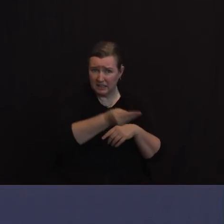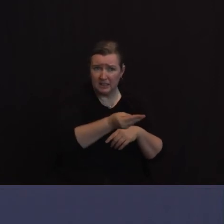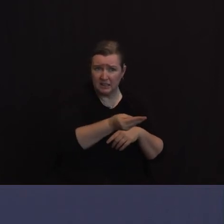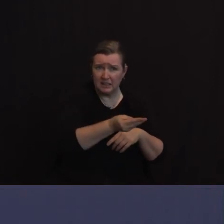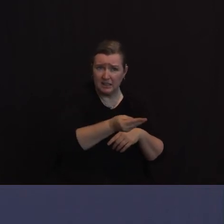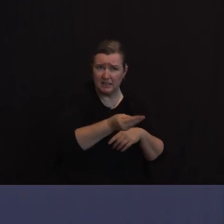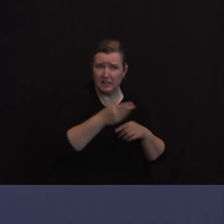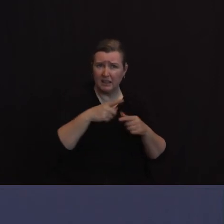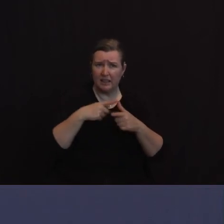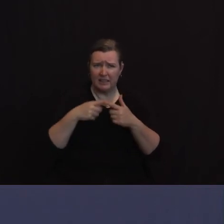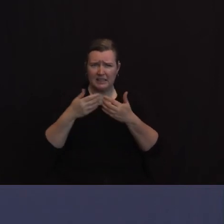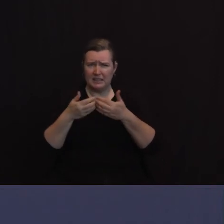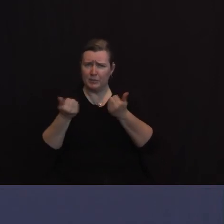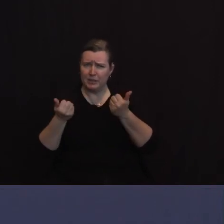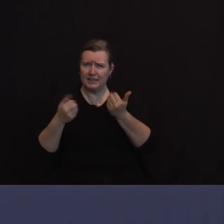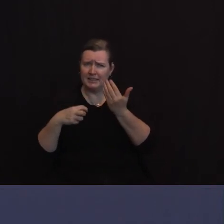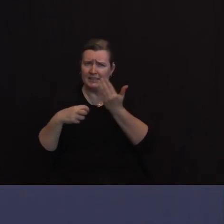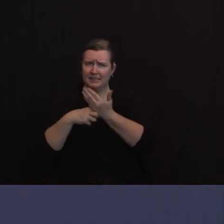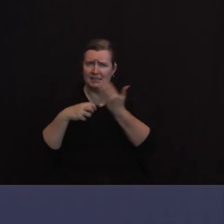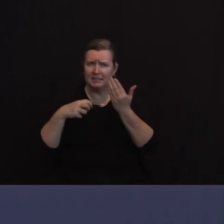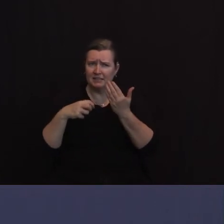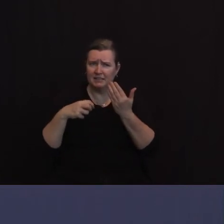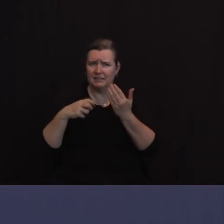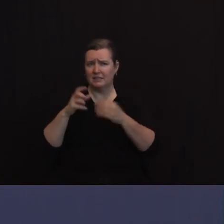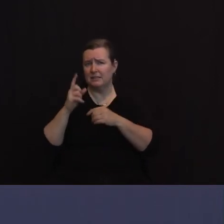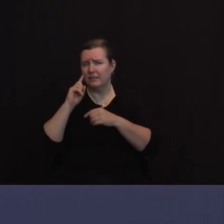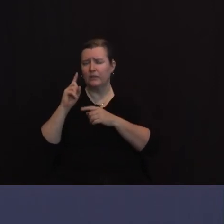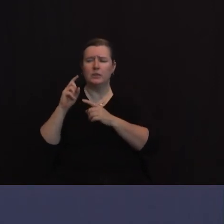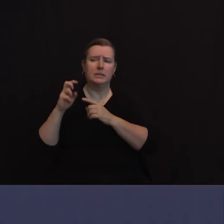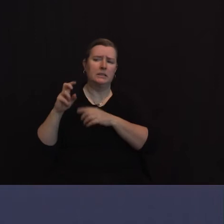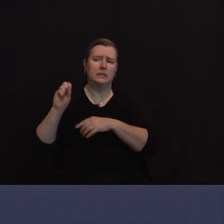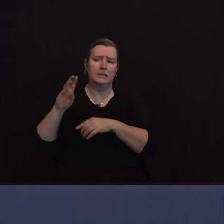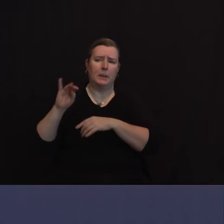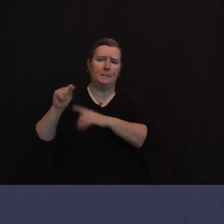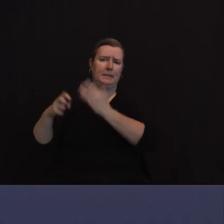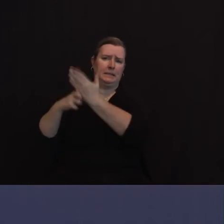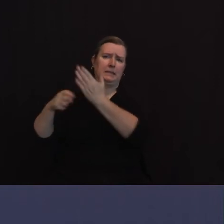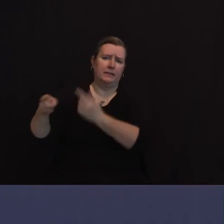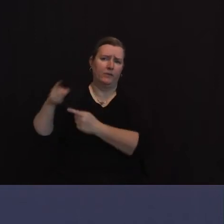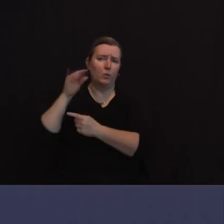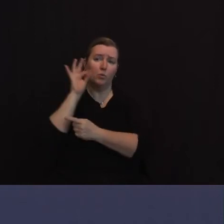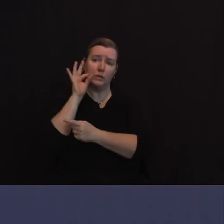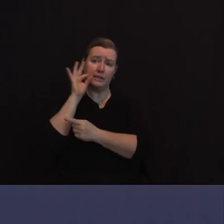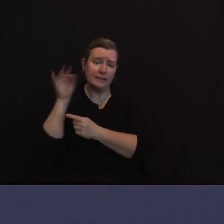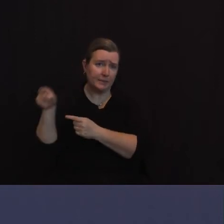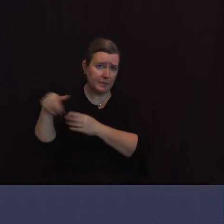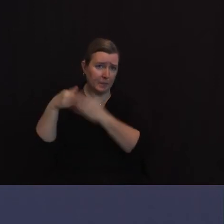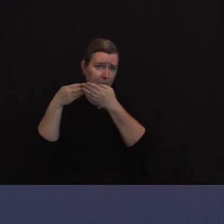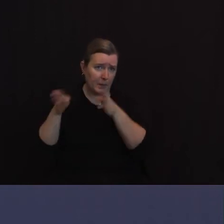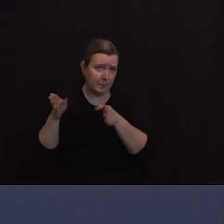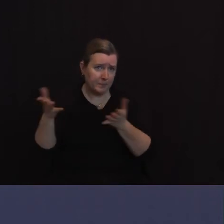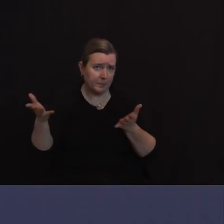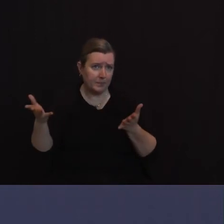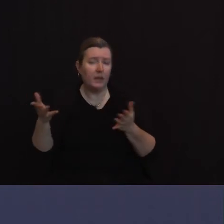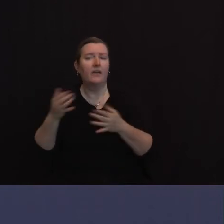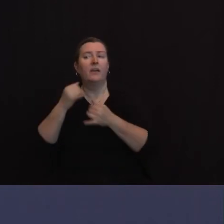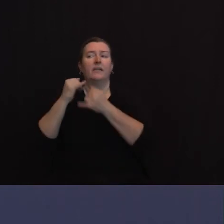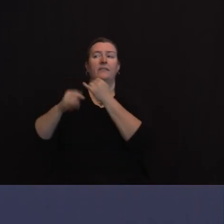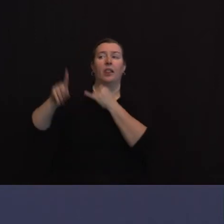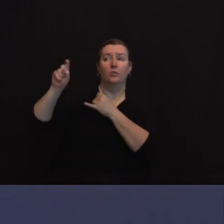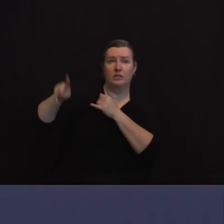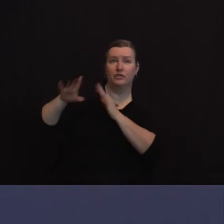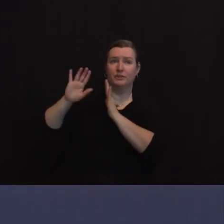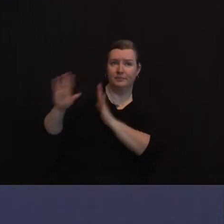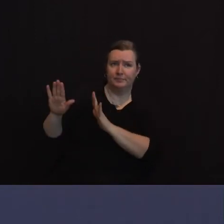public? And final question, in the past few days, as I'm sure you're aware, there have been reports the current vaccines